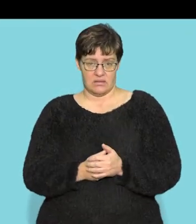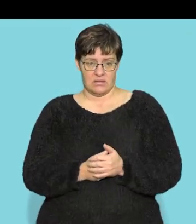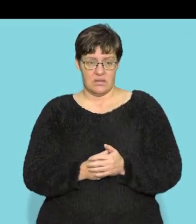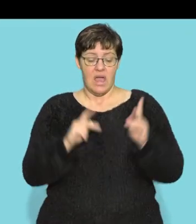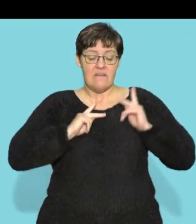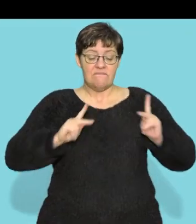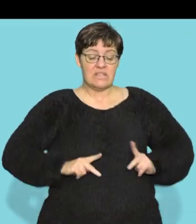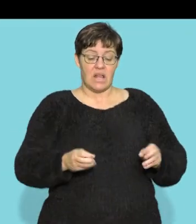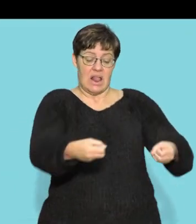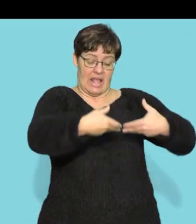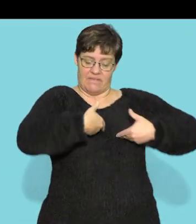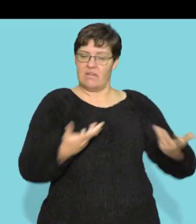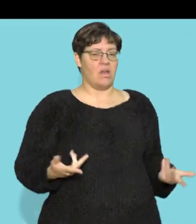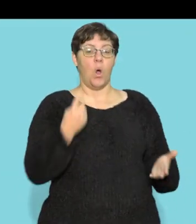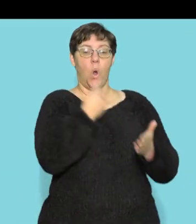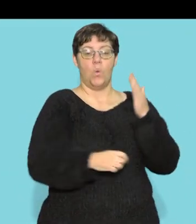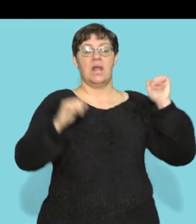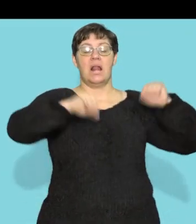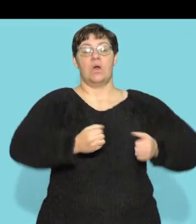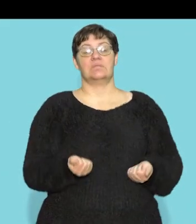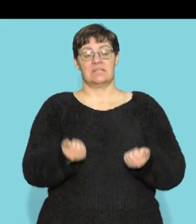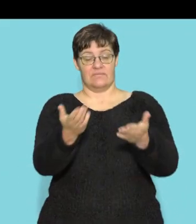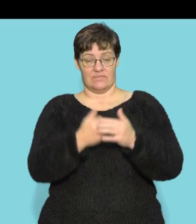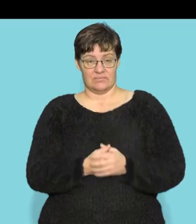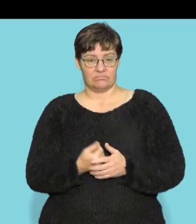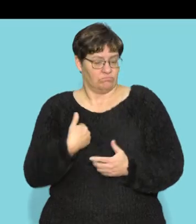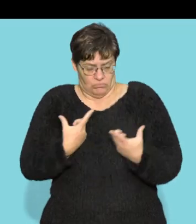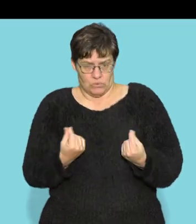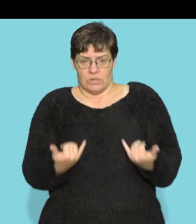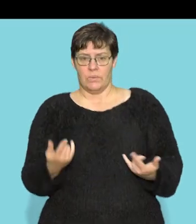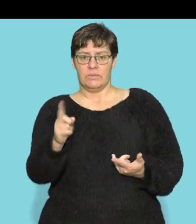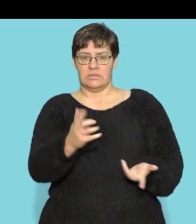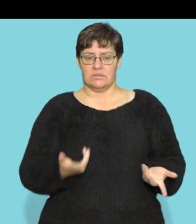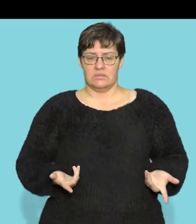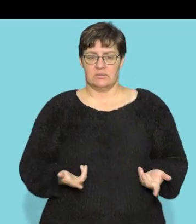return, only an allowance. Watch, this is what we do.